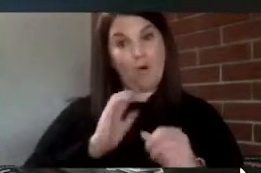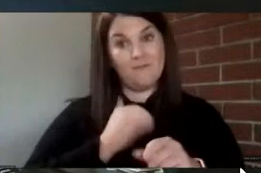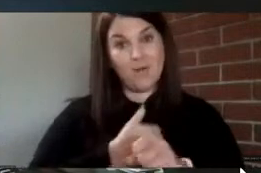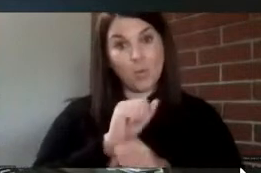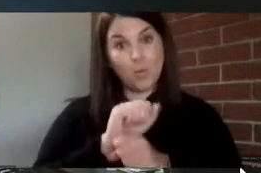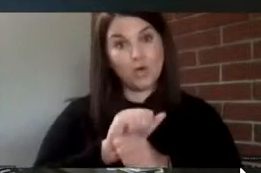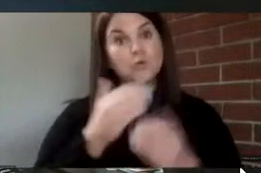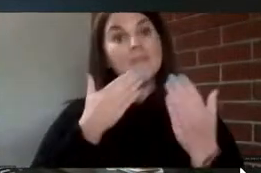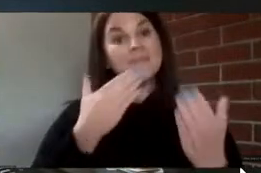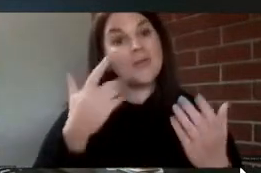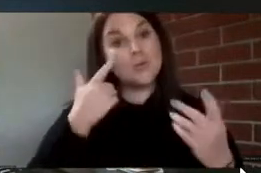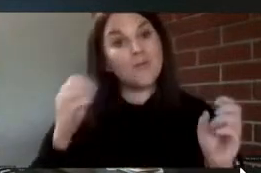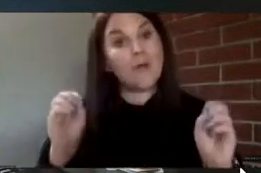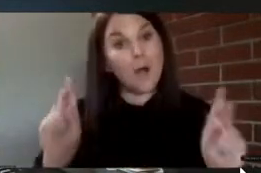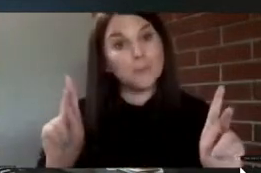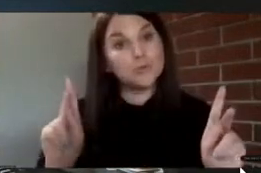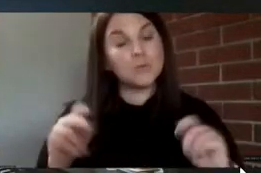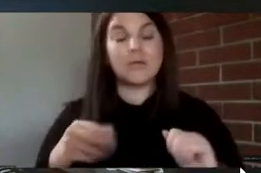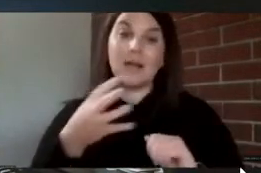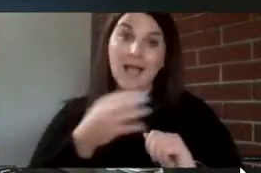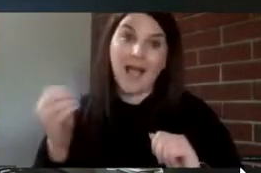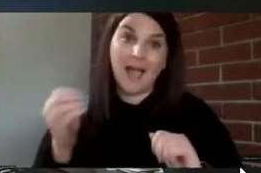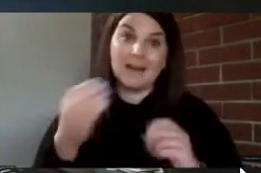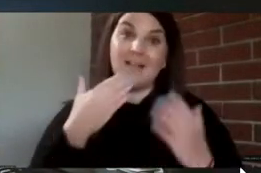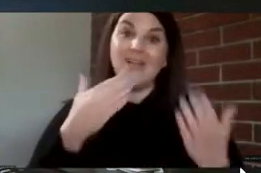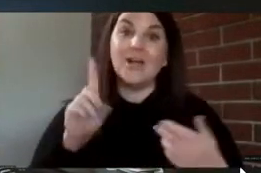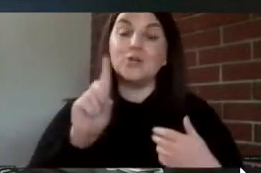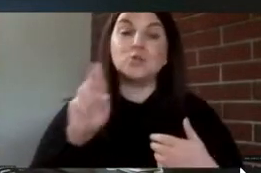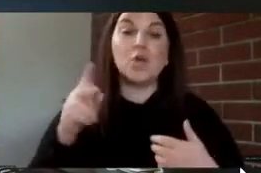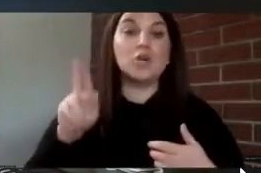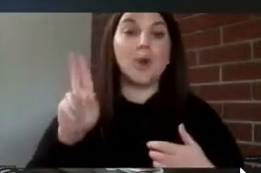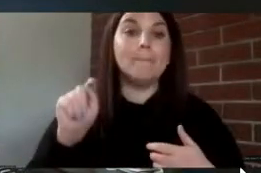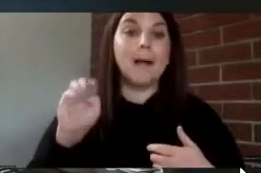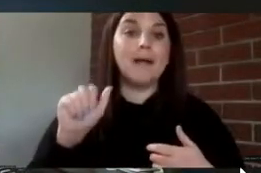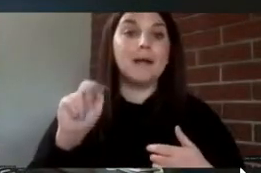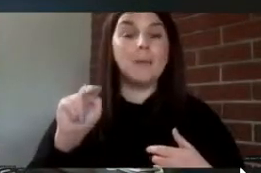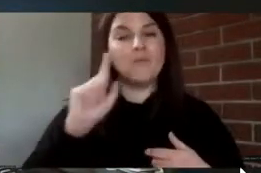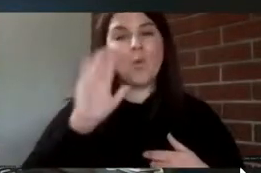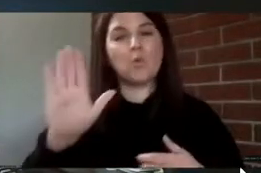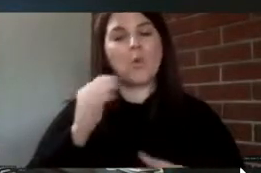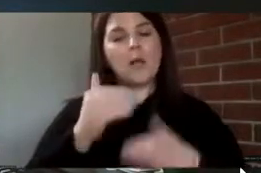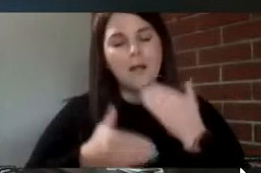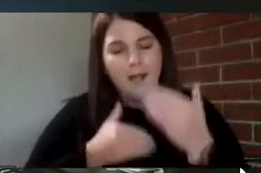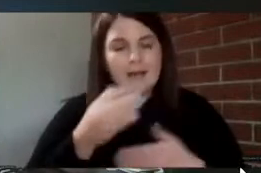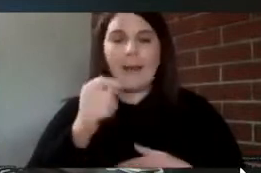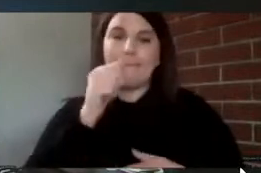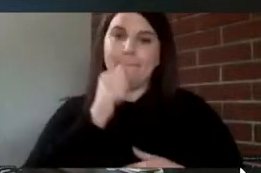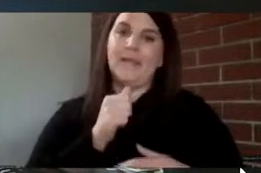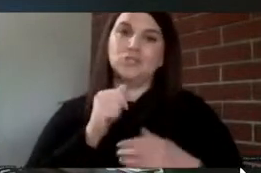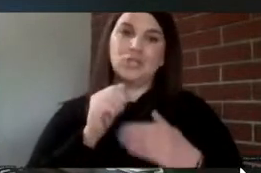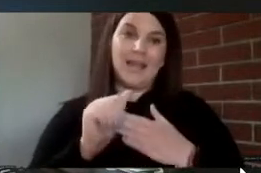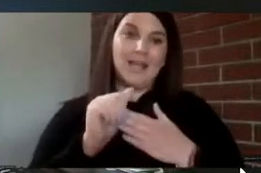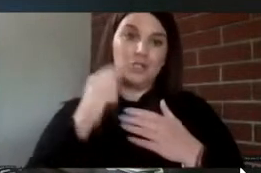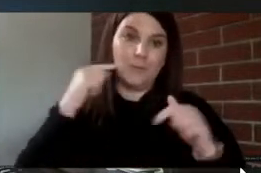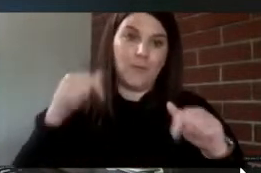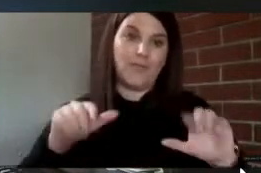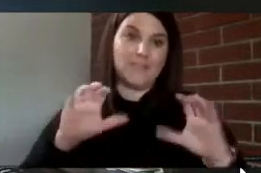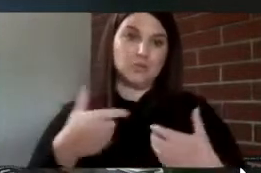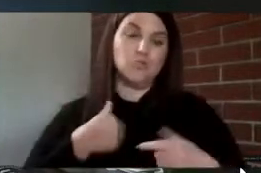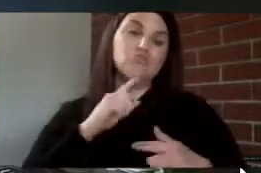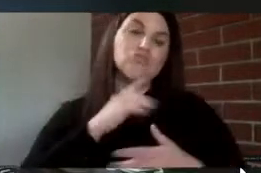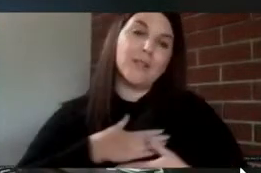So thank you for the opportunity. And again, thank you, Dr. Putnam, for your kind and patient leadership of our group. We really do appreciate